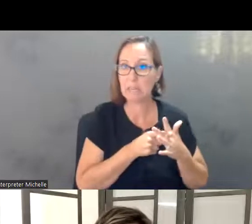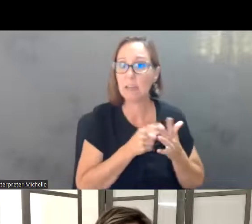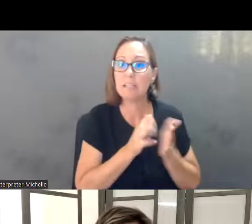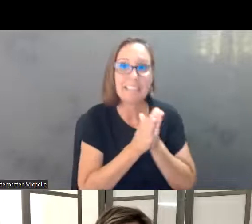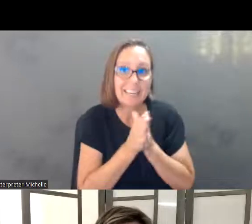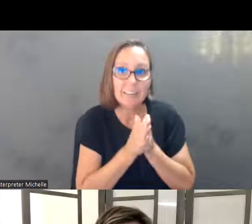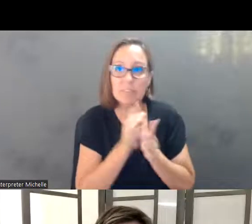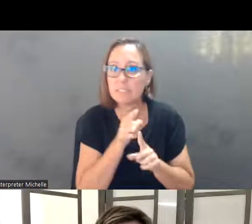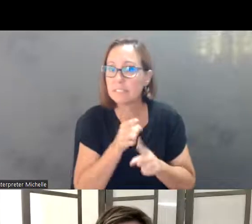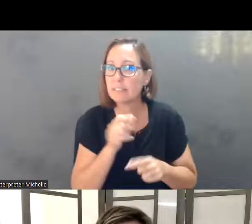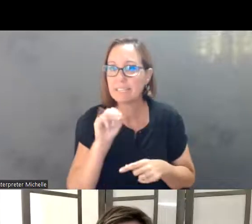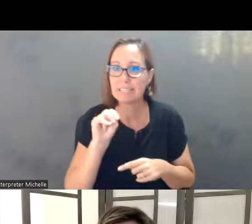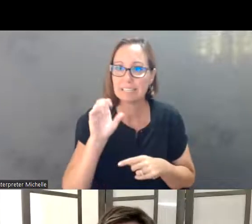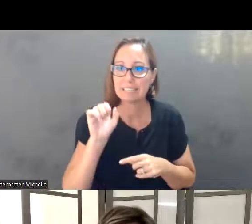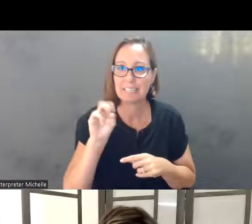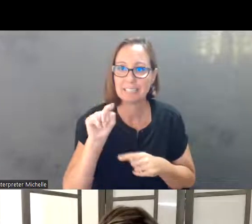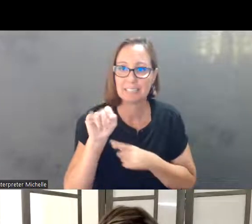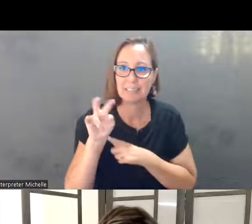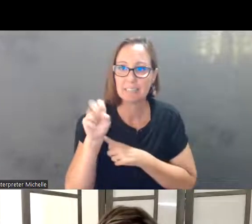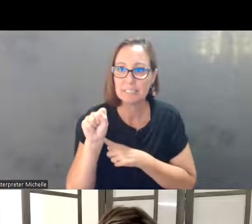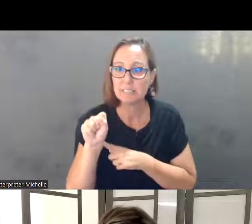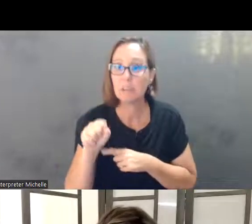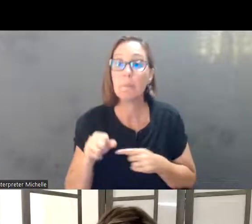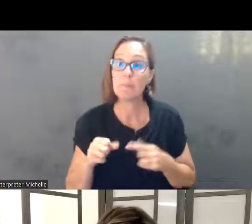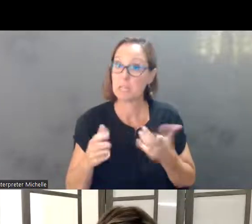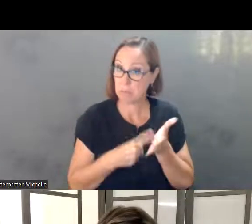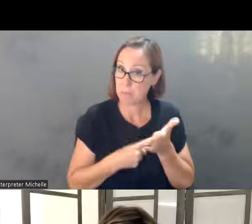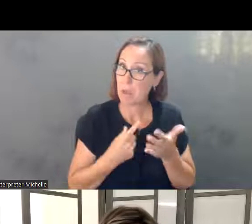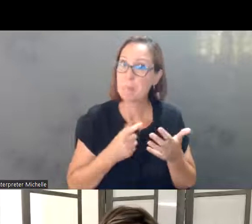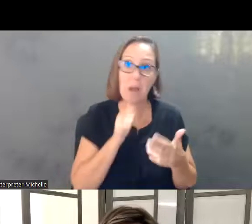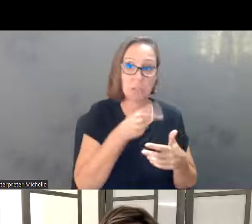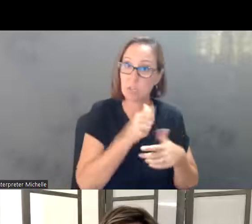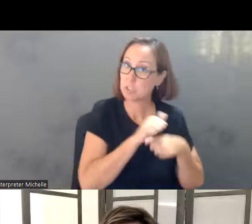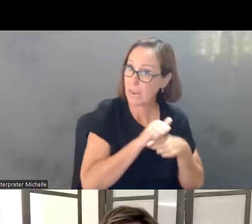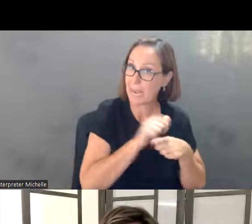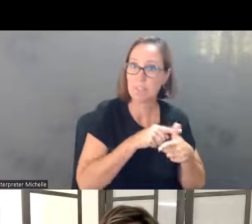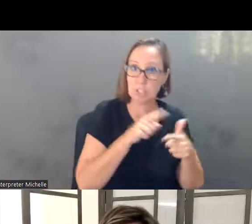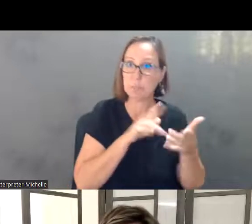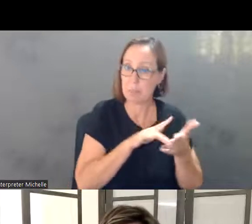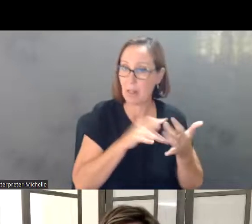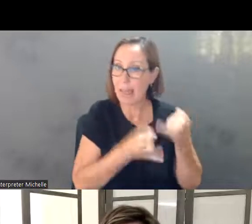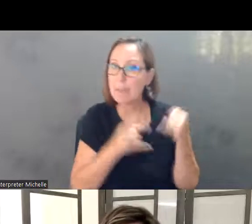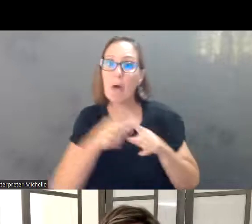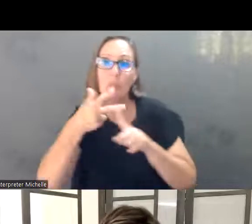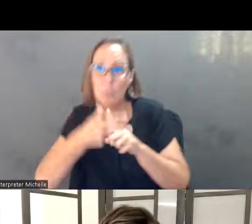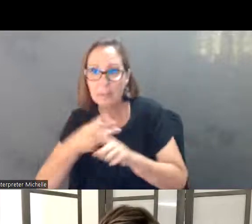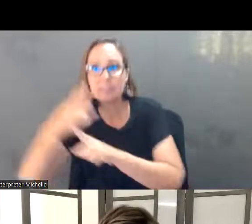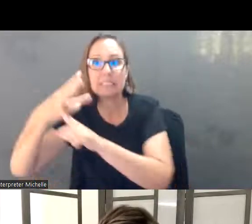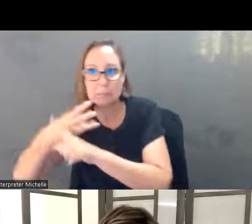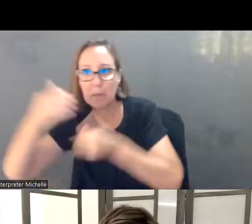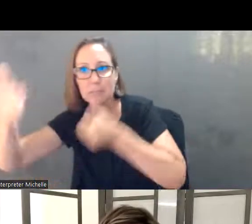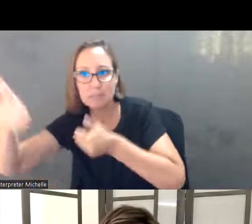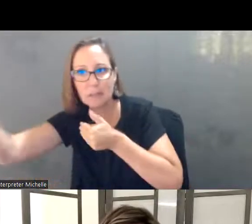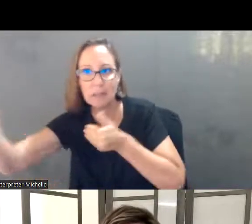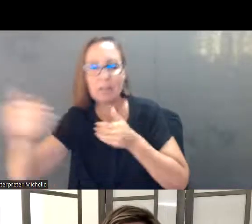offering incentives maybe at the 3-month or the 6-month mark. So once the workforce has gone through the